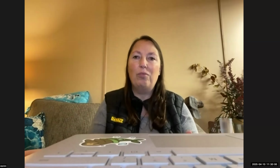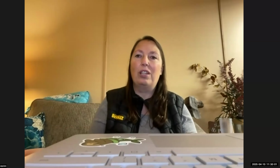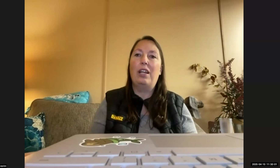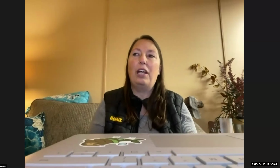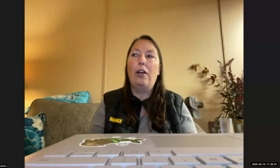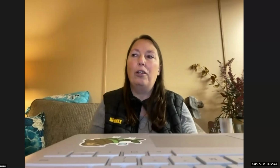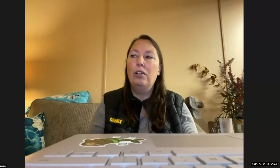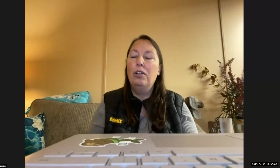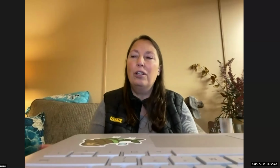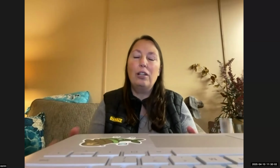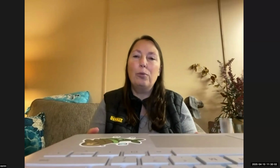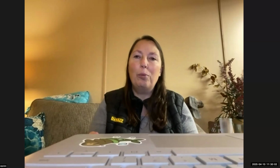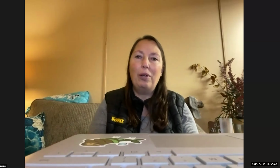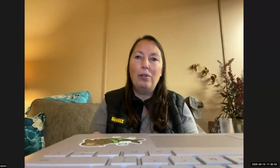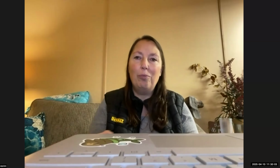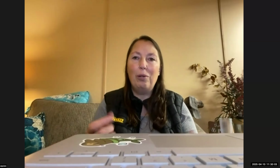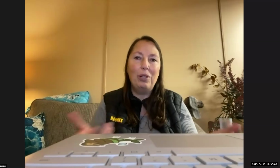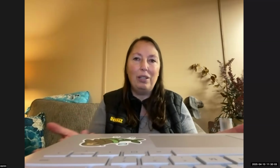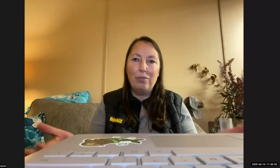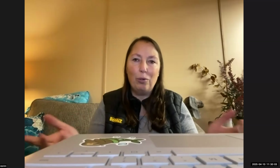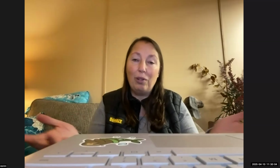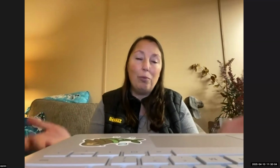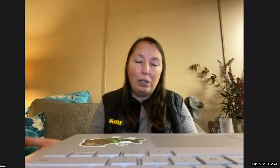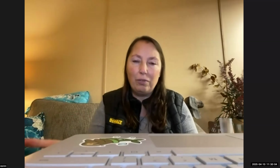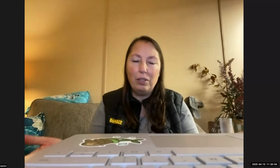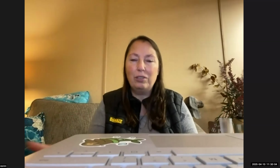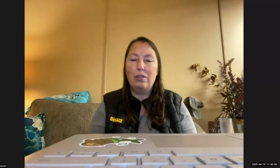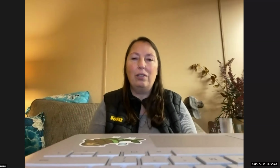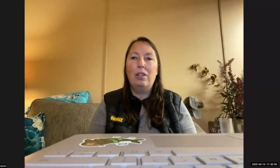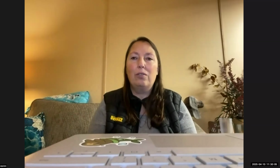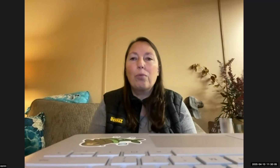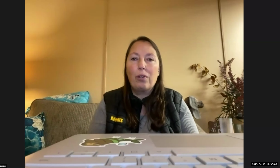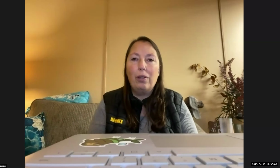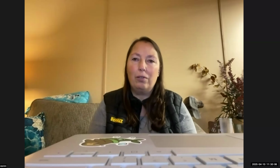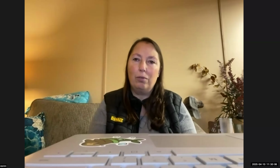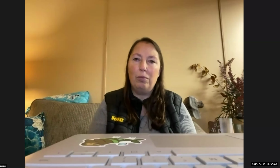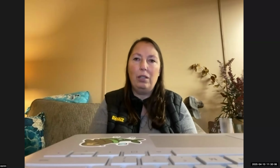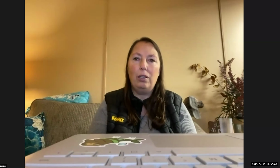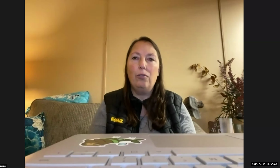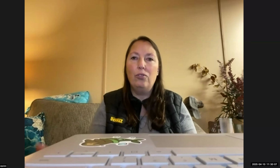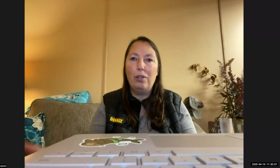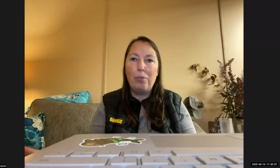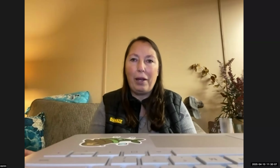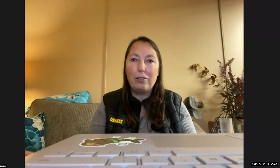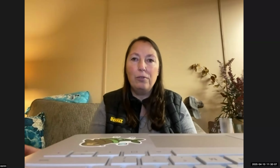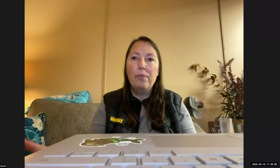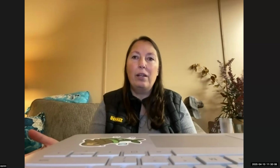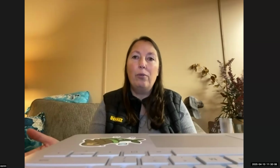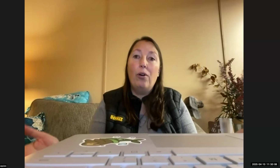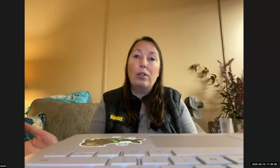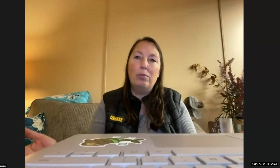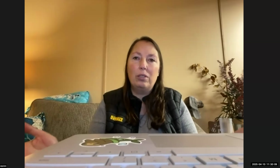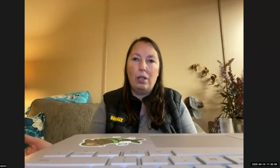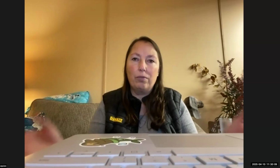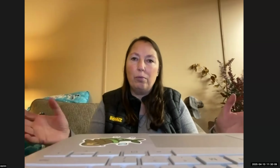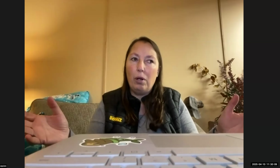underlying thing is for them to get that care, and that little bit of the amount of money or no money, the volunteering it's worth it because we're making a huge impact.